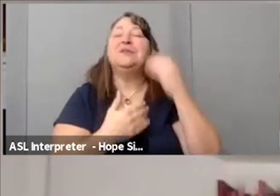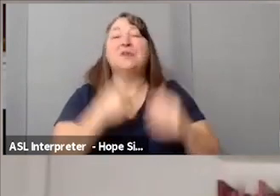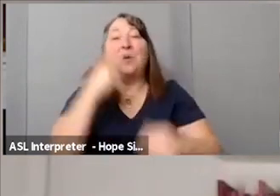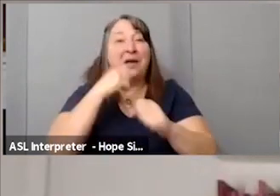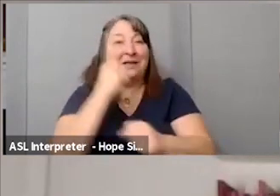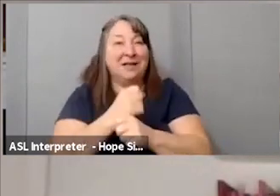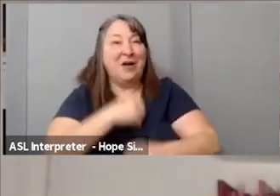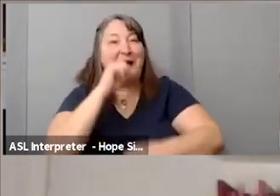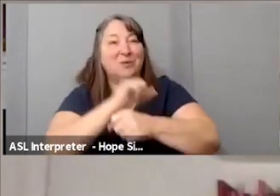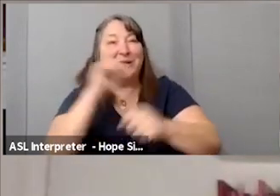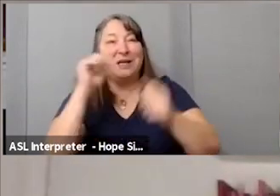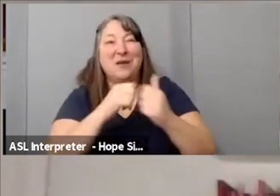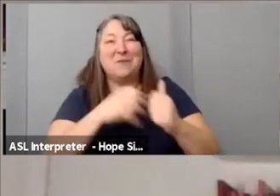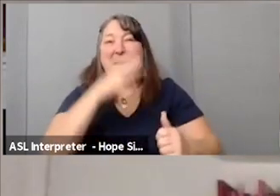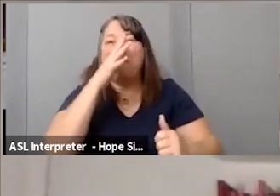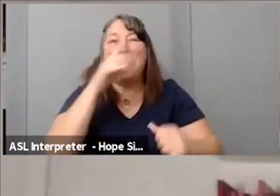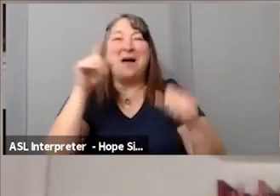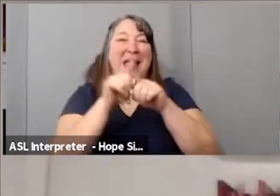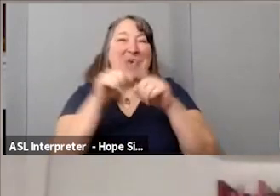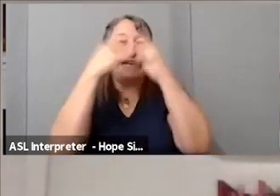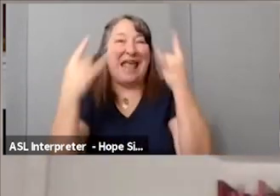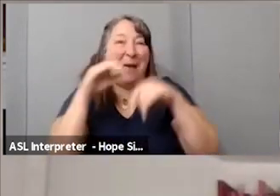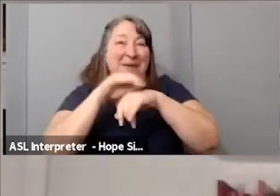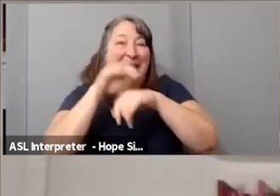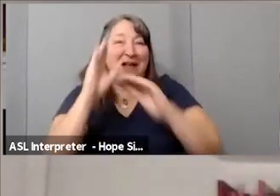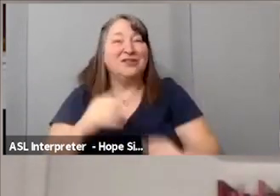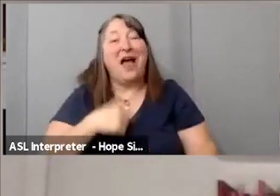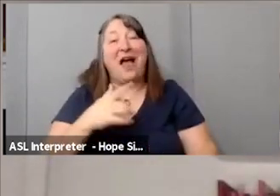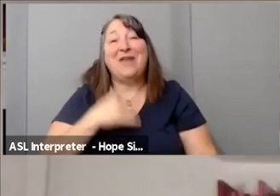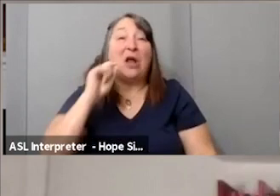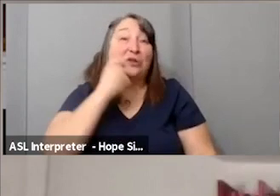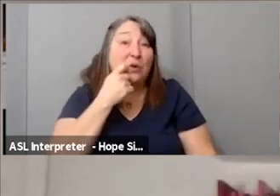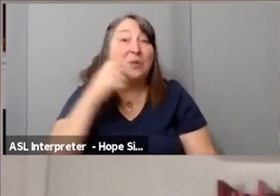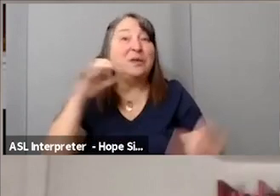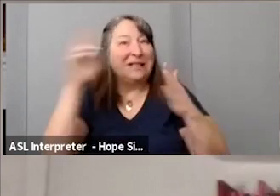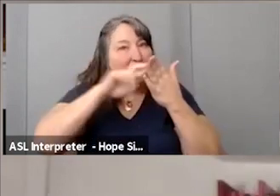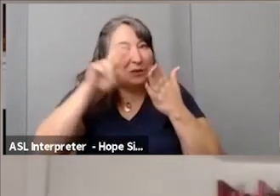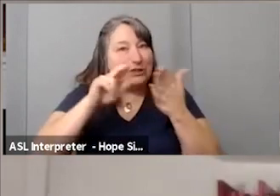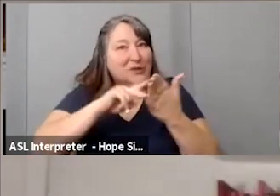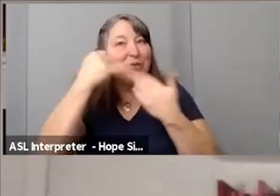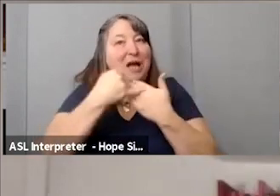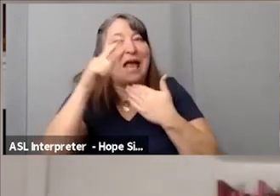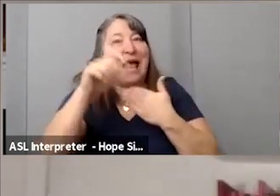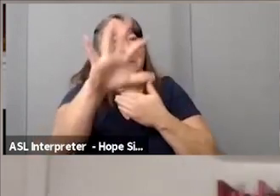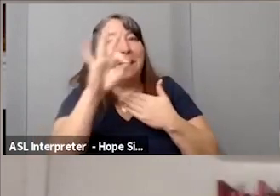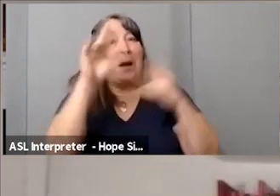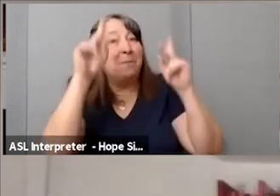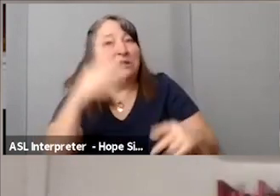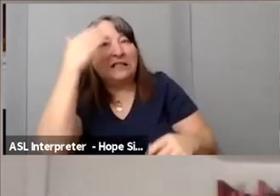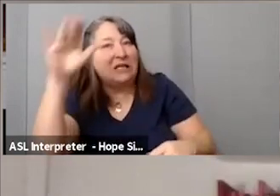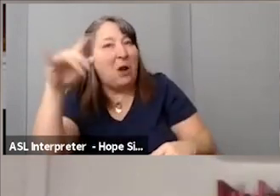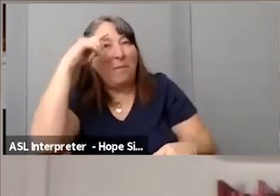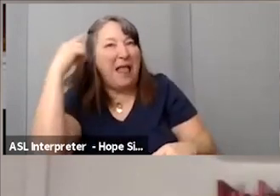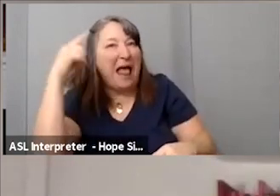and being like a counselor, you know, I felt like I was super cool. We were able to do a research project, and we had to select someone that we didn't know, a Black woman or